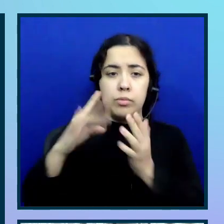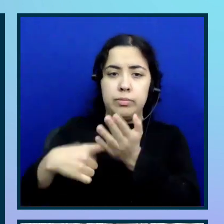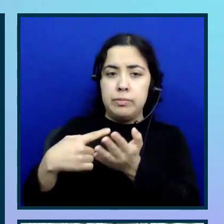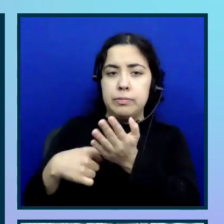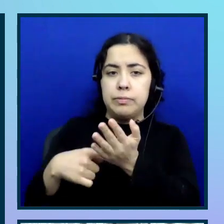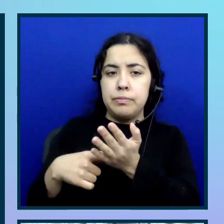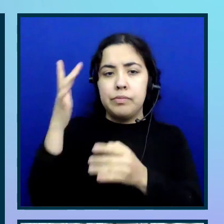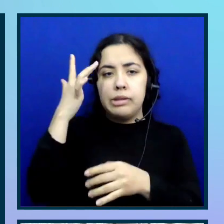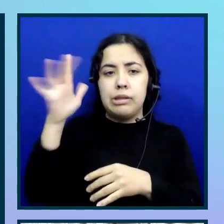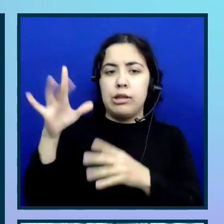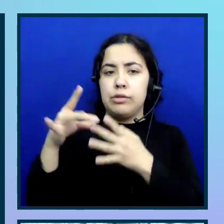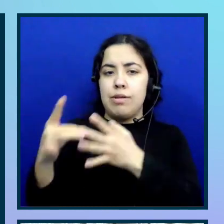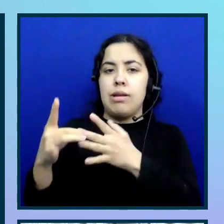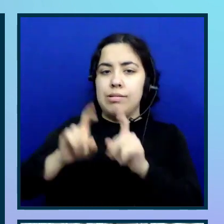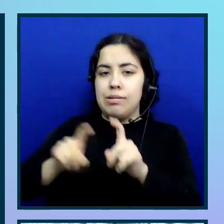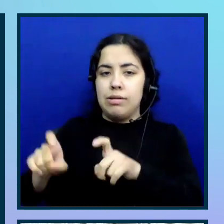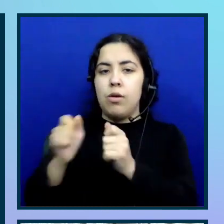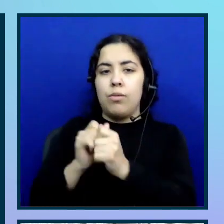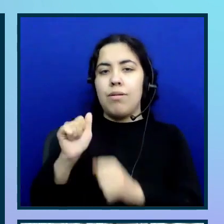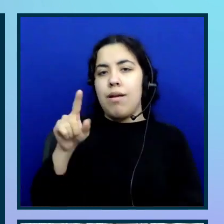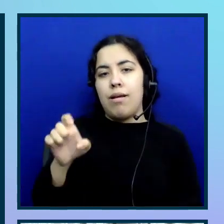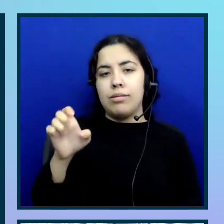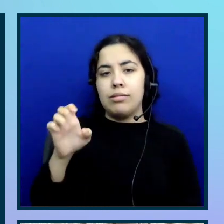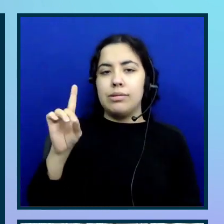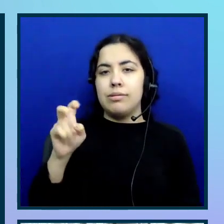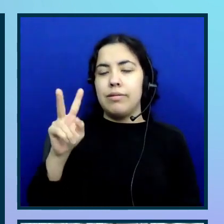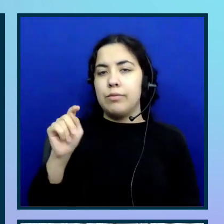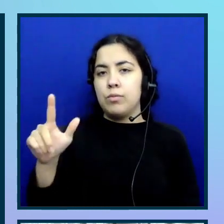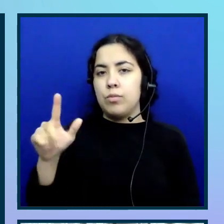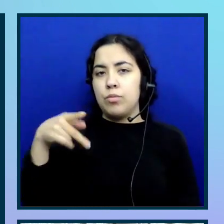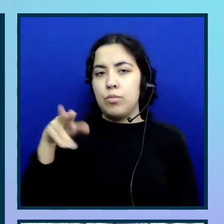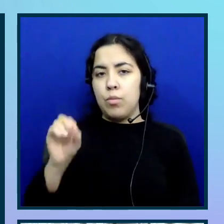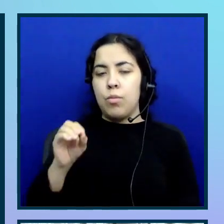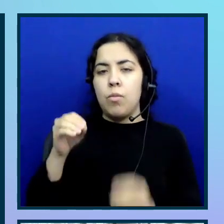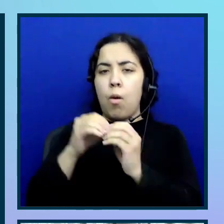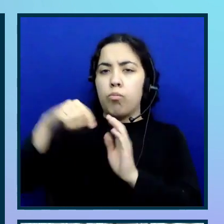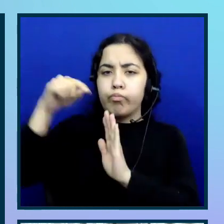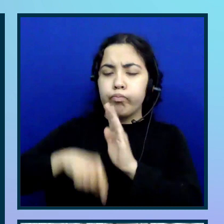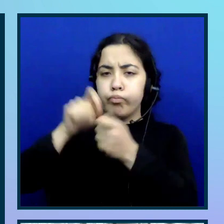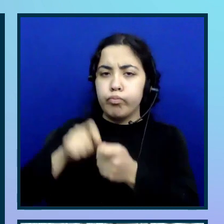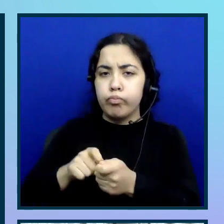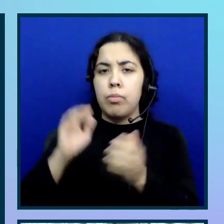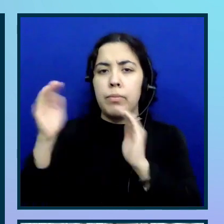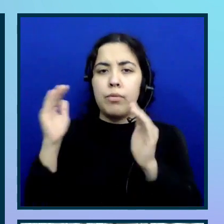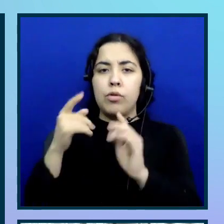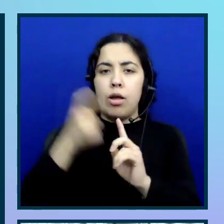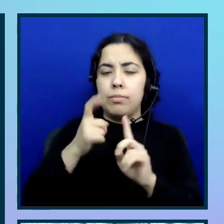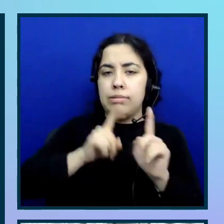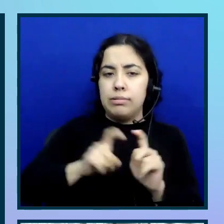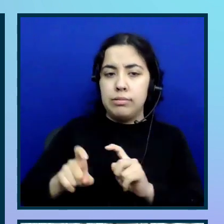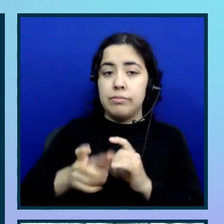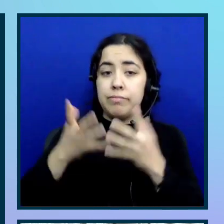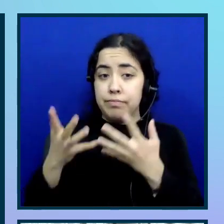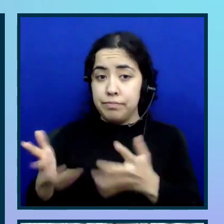of intelligent guided testing with Axe DevTools Pro, which is a little more in-depth tool than just automated testing. Finally, after